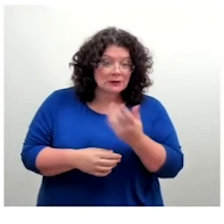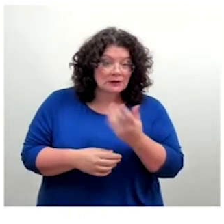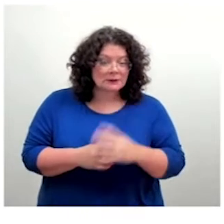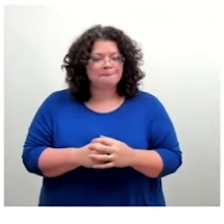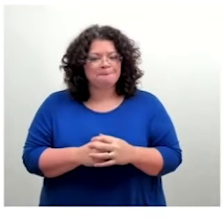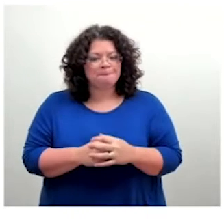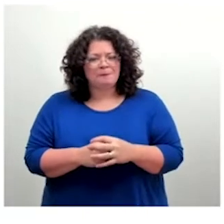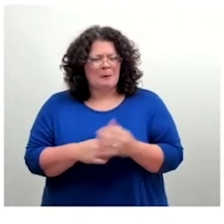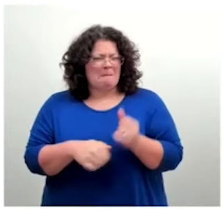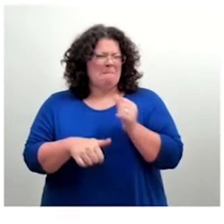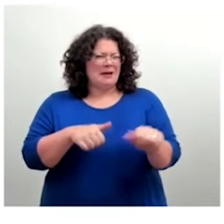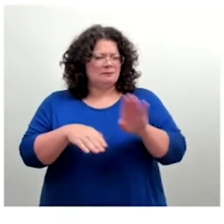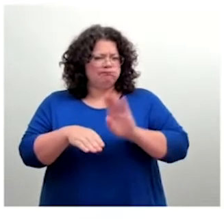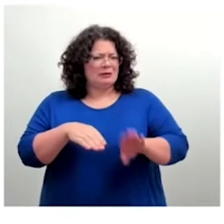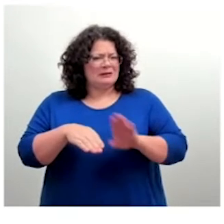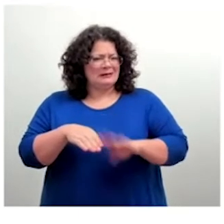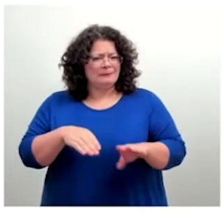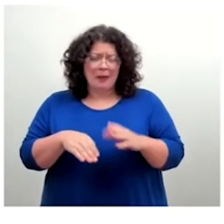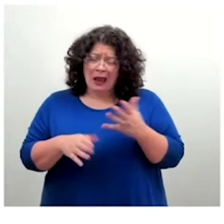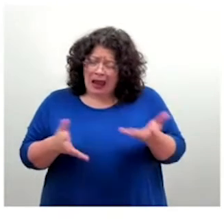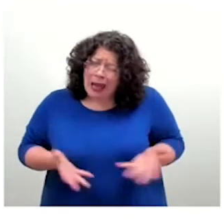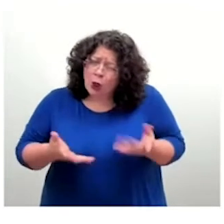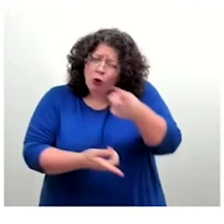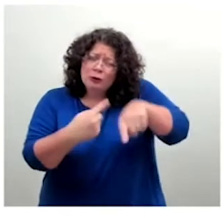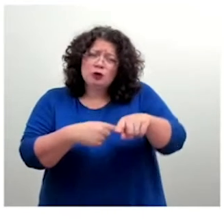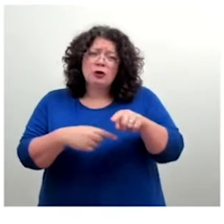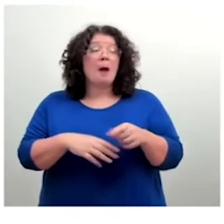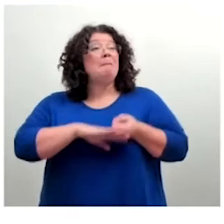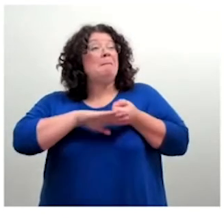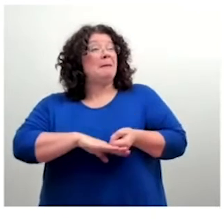as a guideline, but they don't guarantee full accessibility.